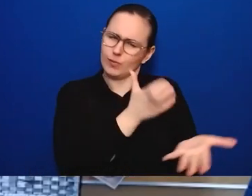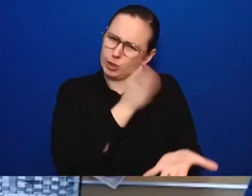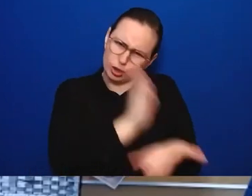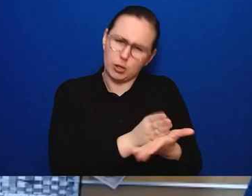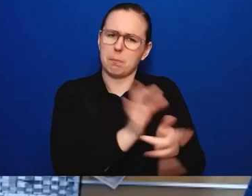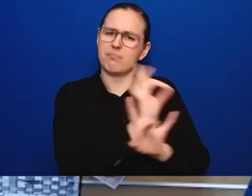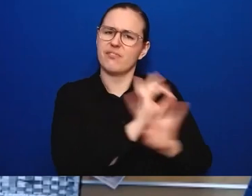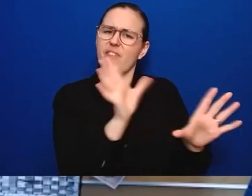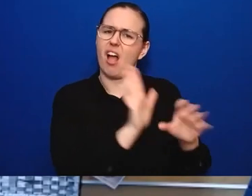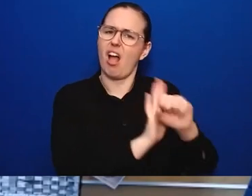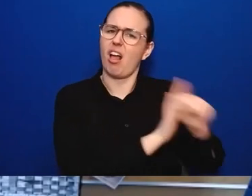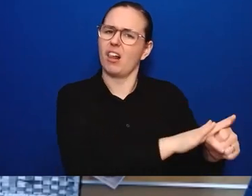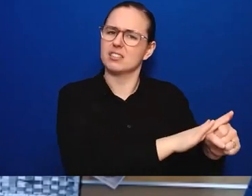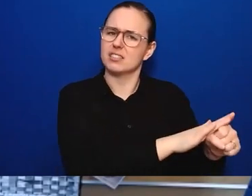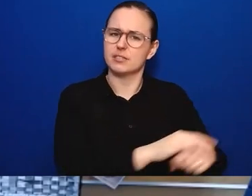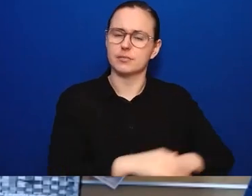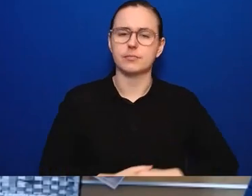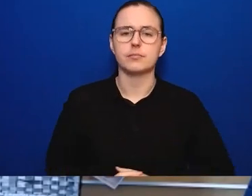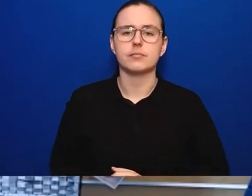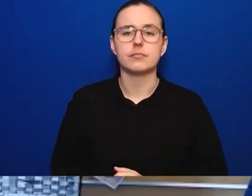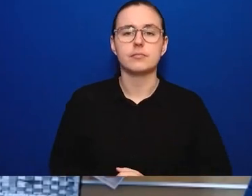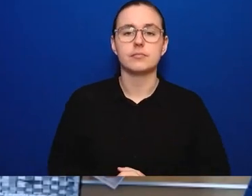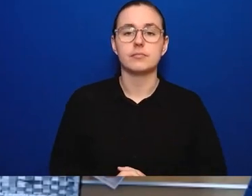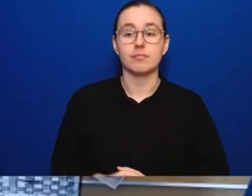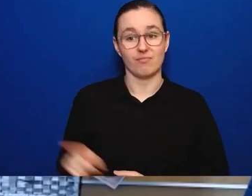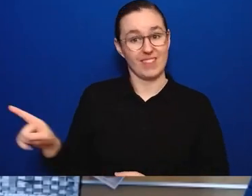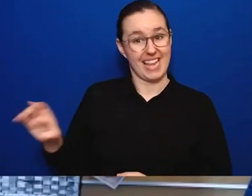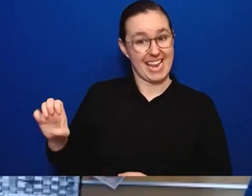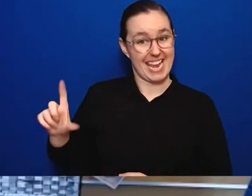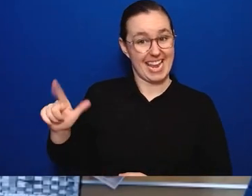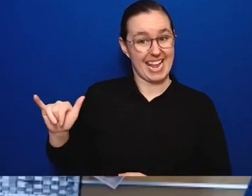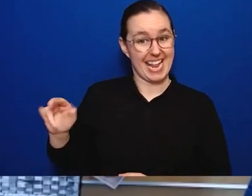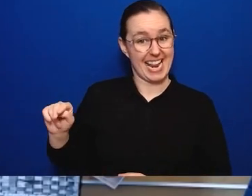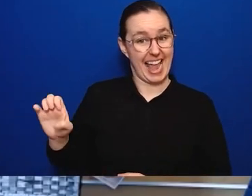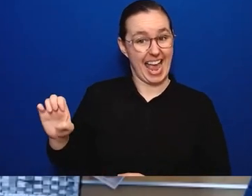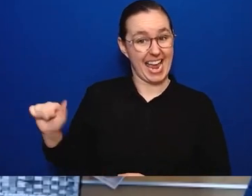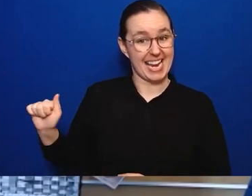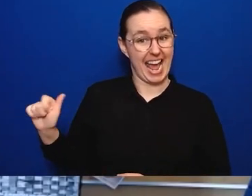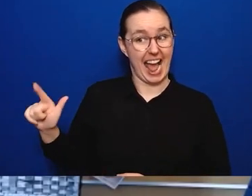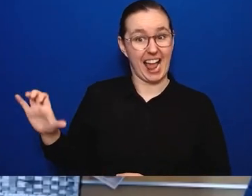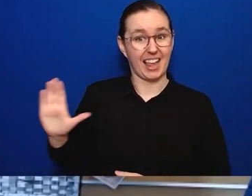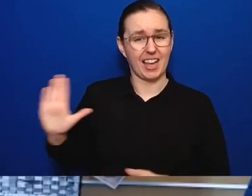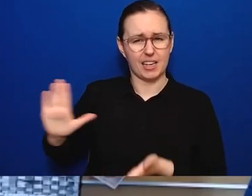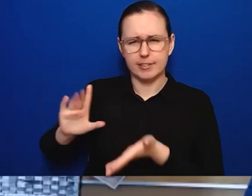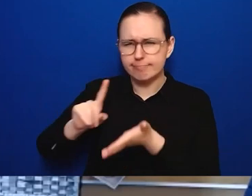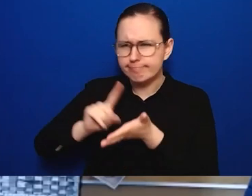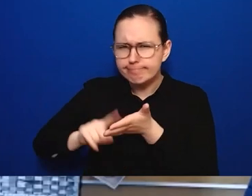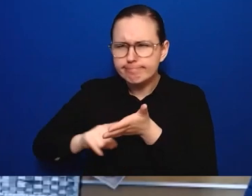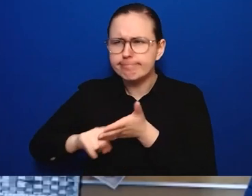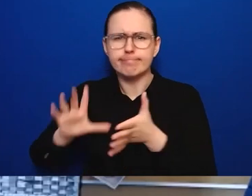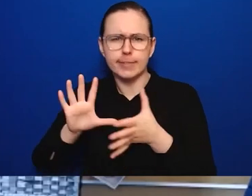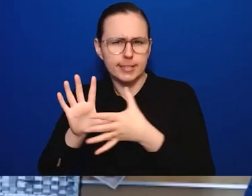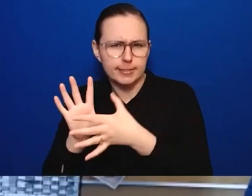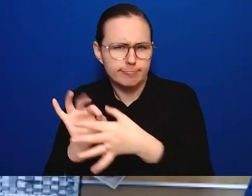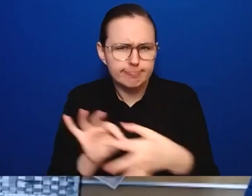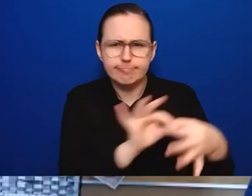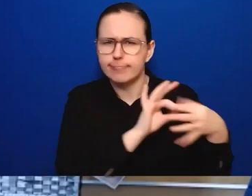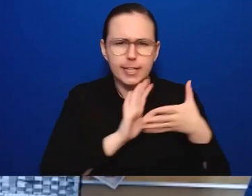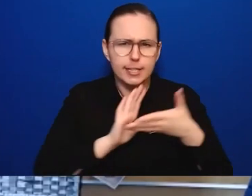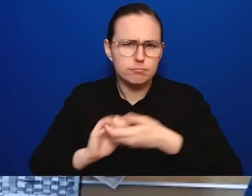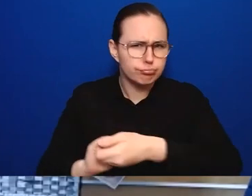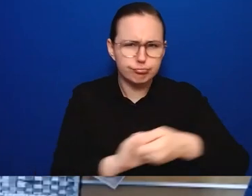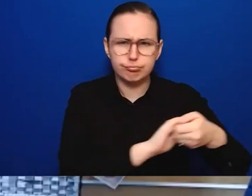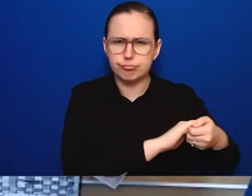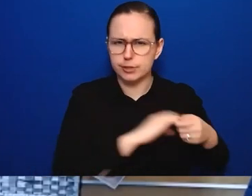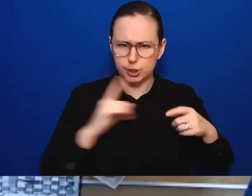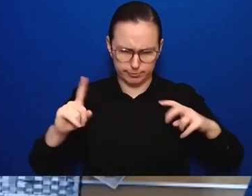in her planning sessions that were held in 2019 and 2021, and where there was